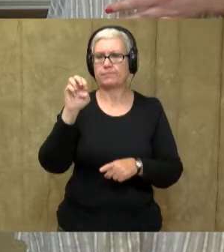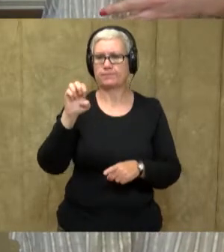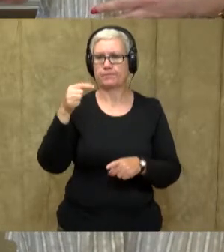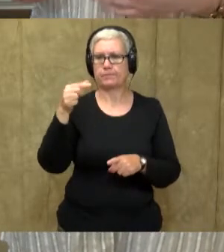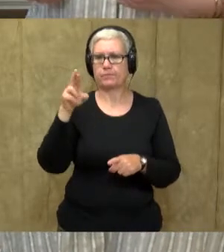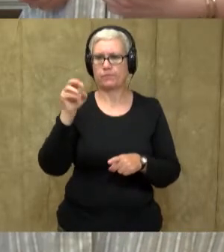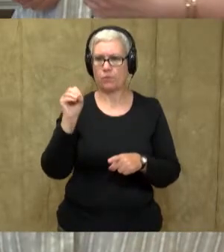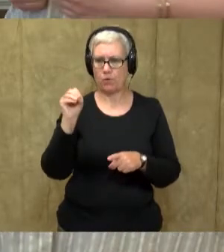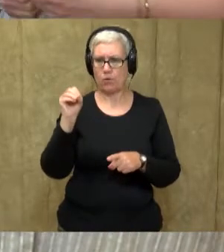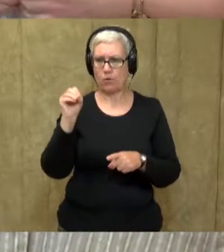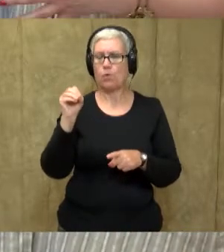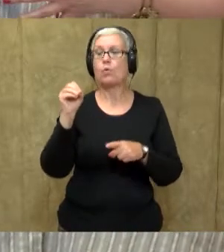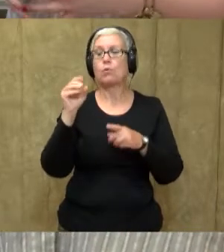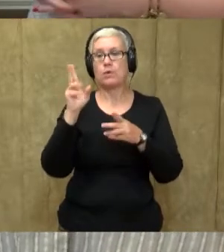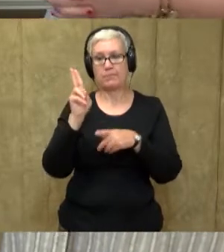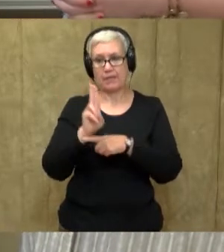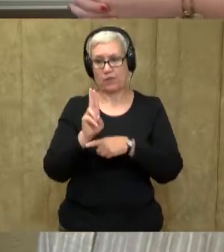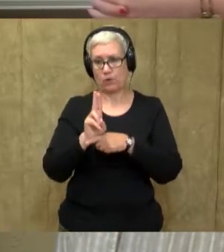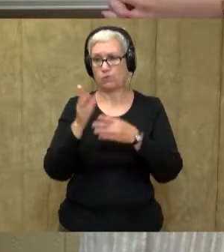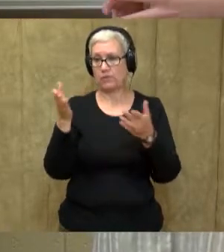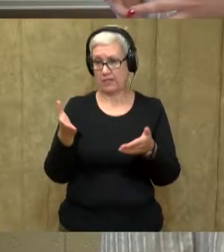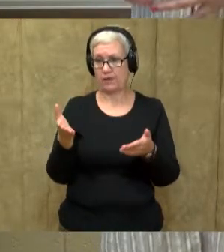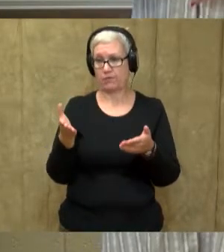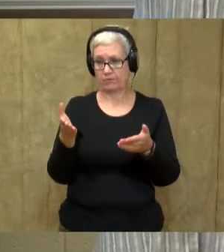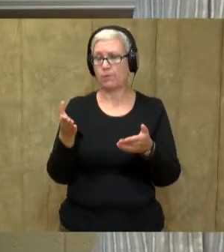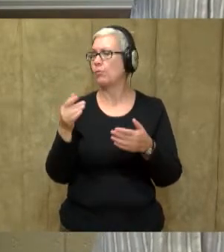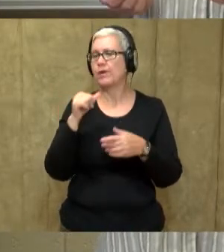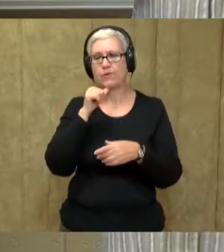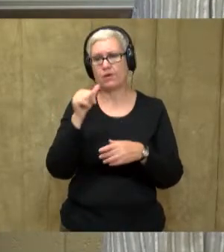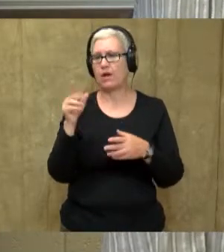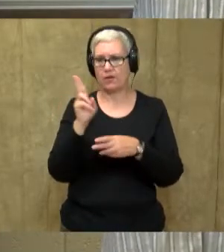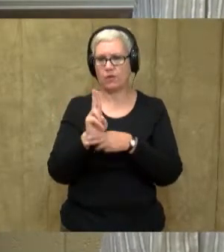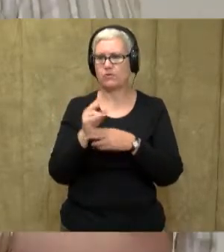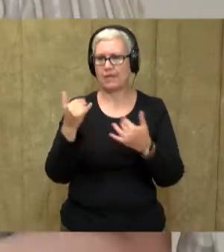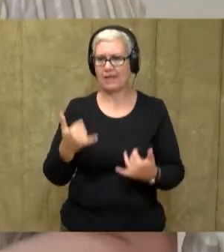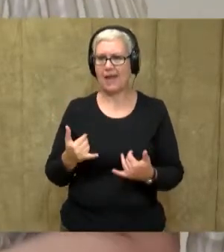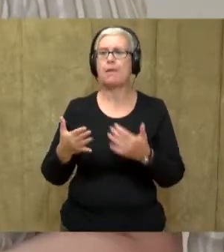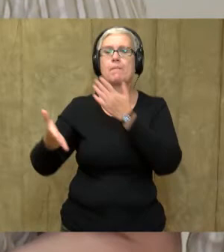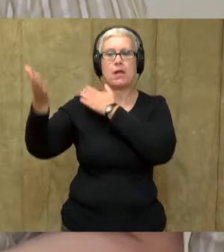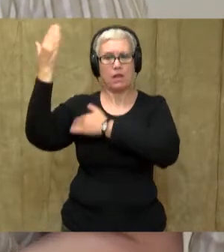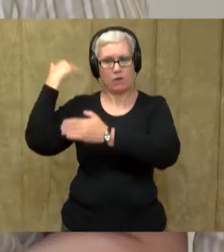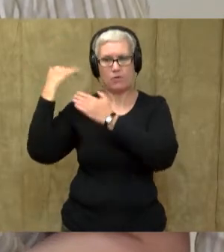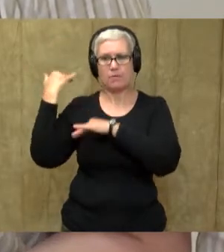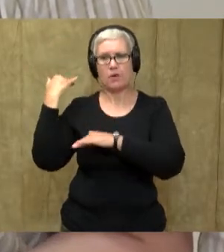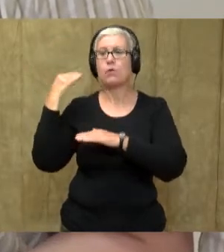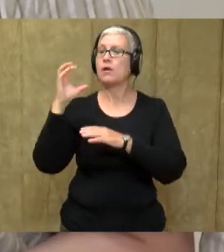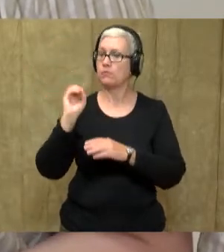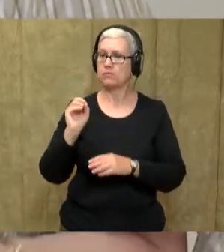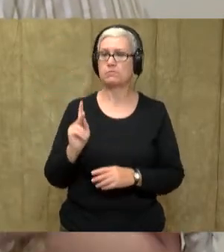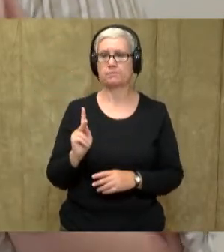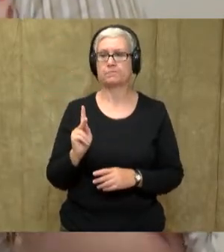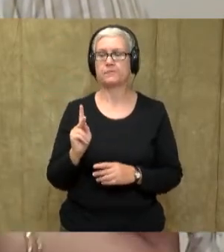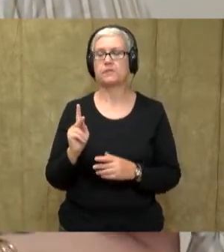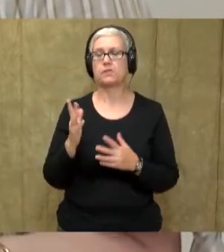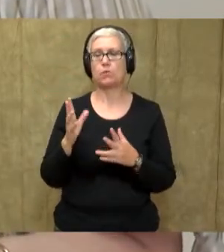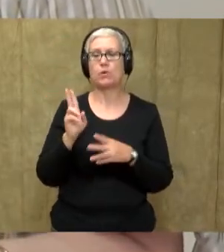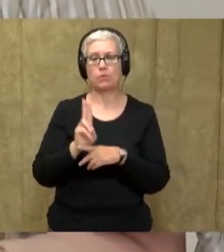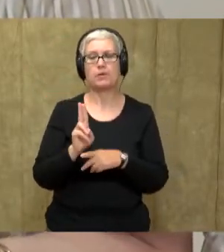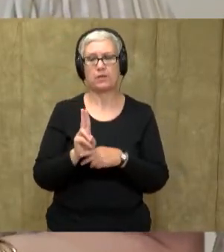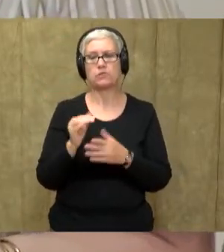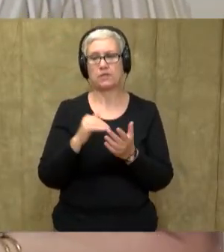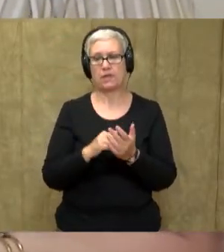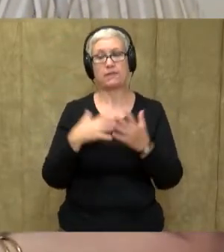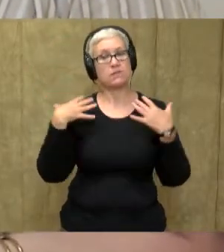and speaking. Okay, so be aware. This is a very beautifully written speech, and it's very